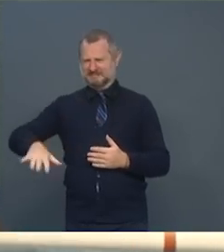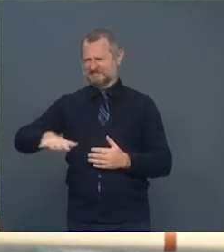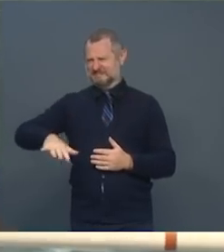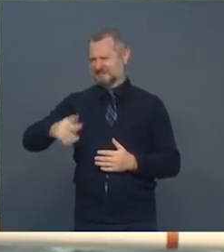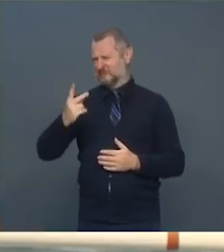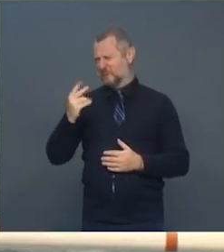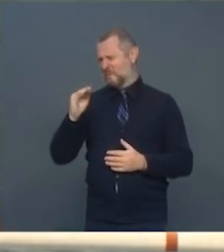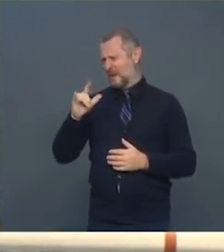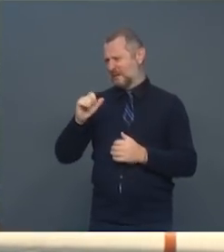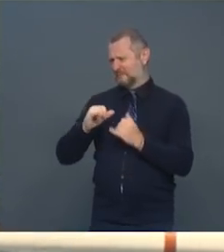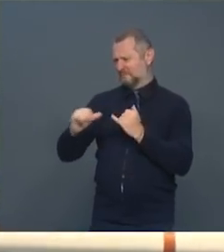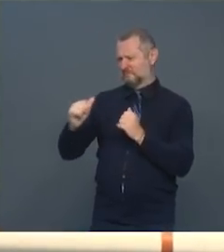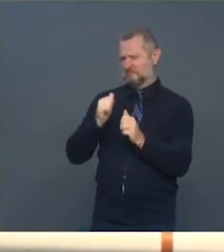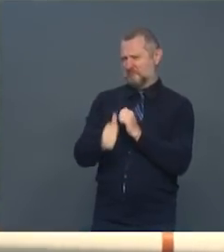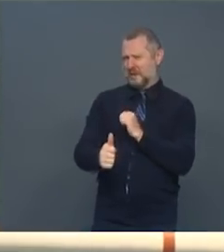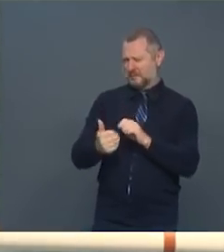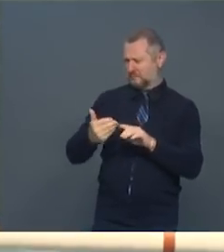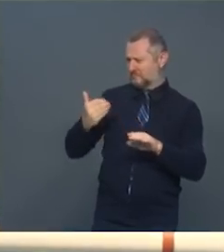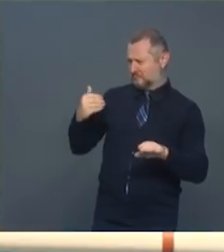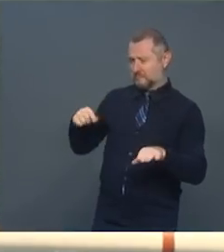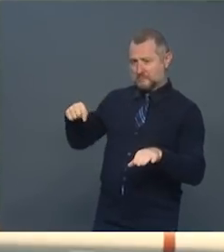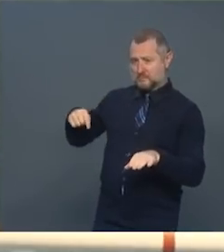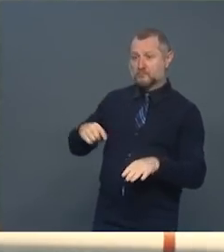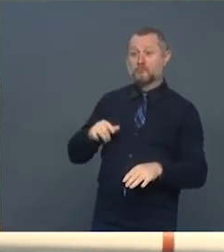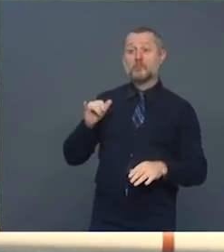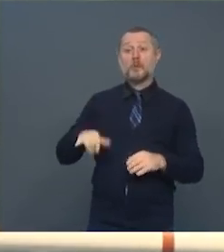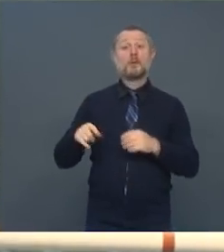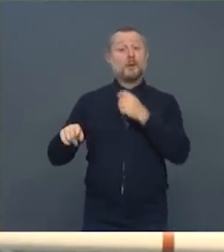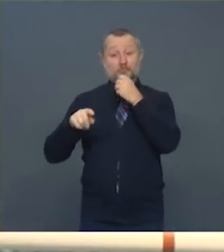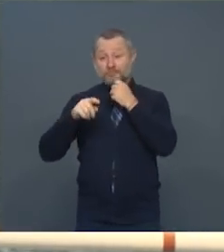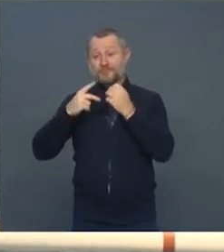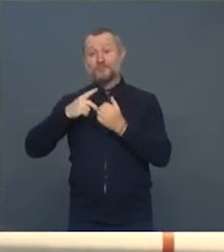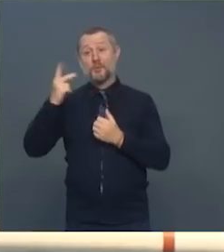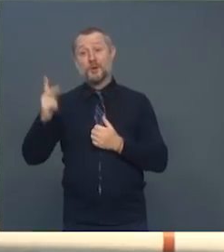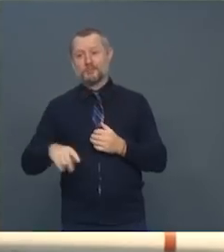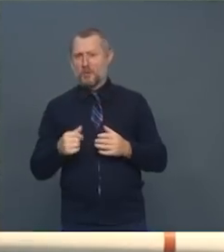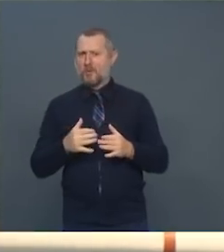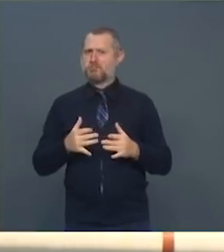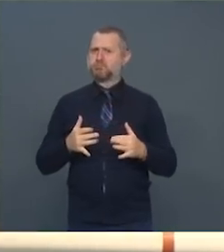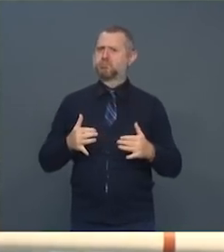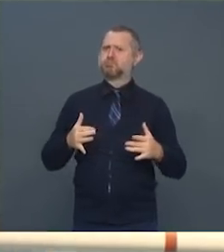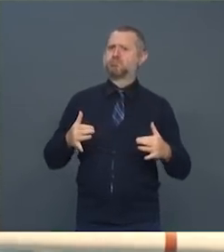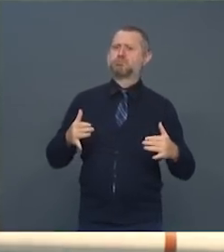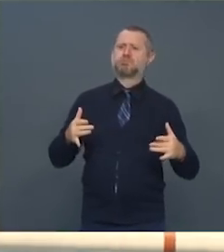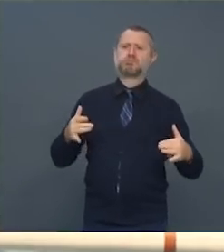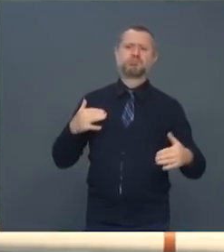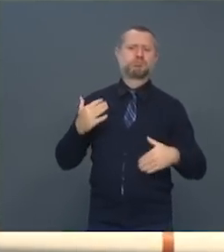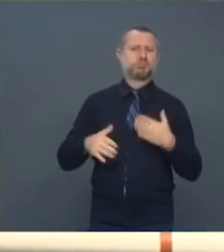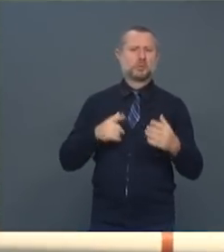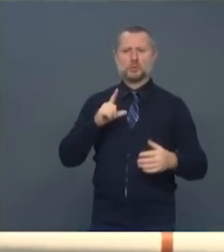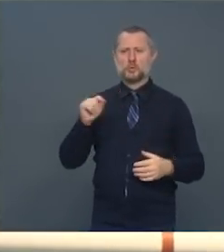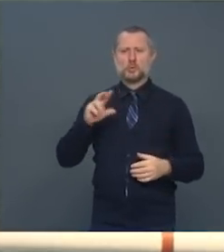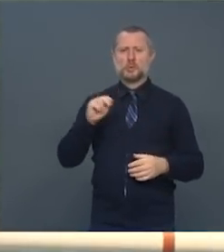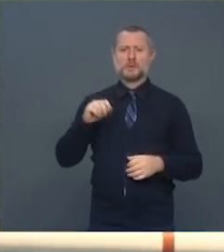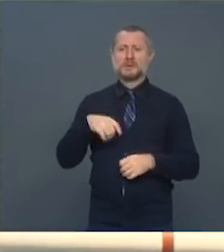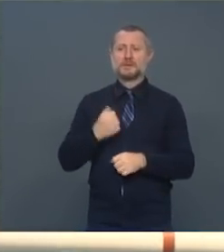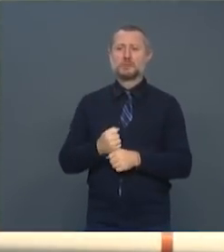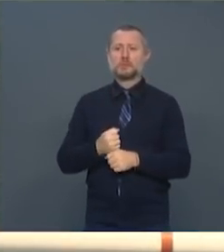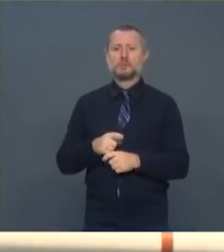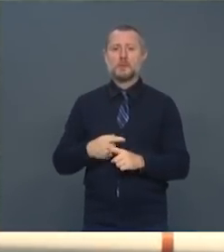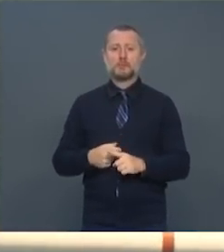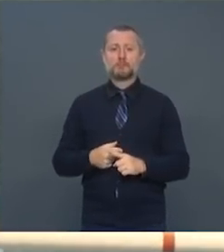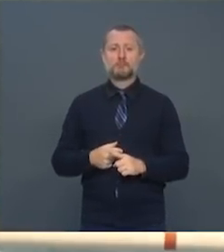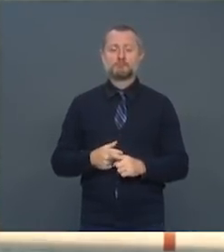Beach. And that program grew over time for a couple of decades and then went dormant, really, for the better